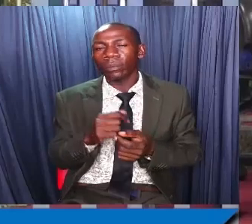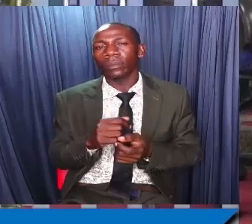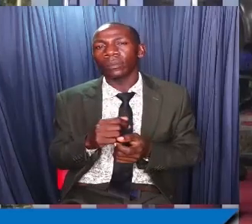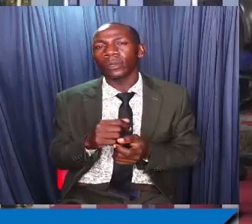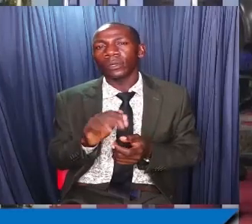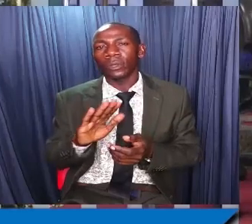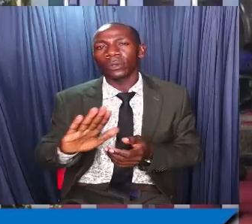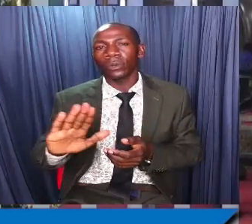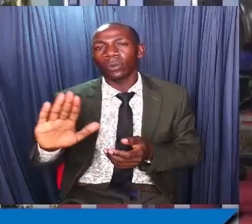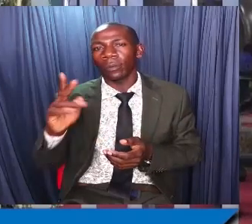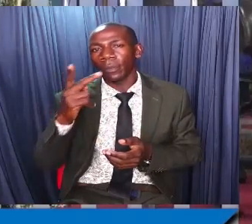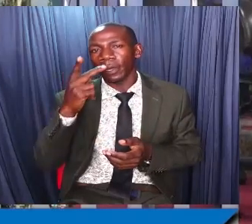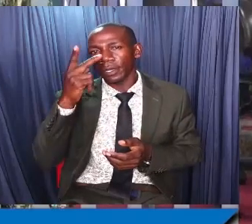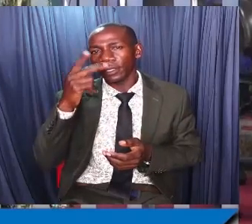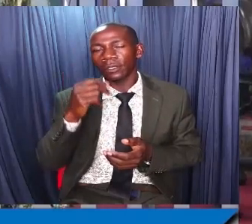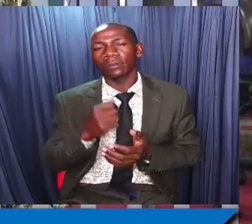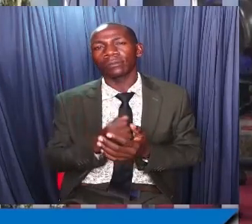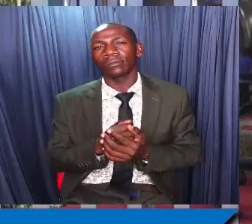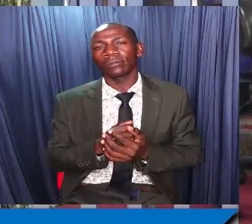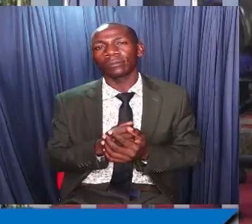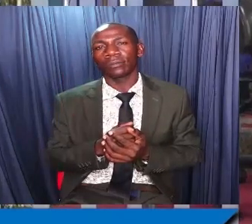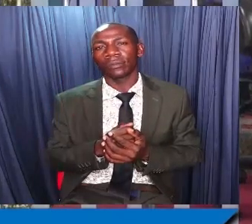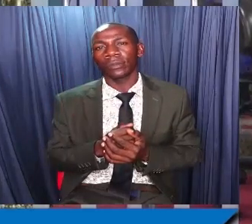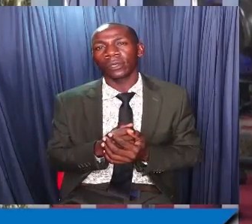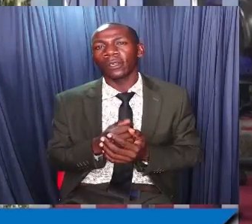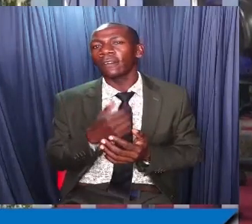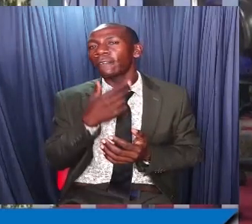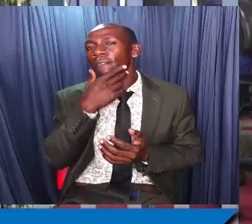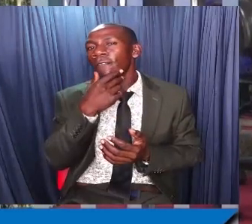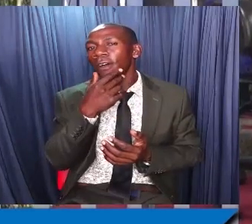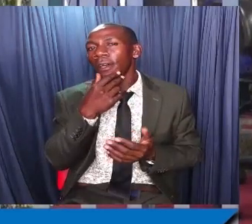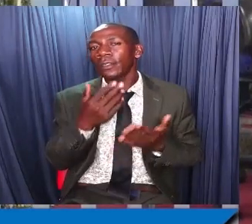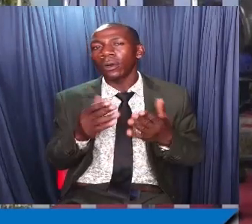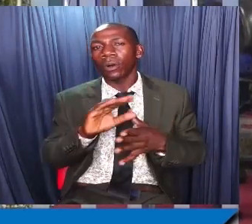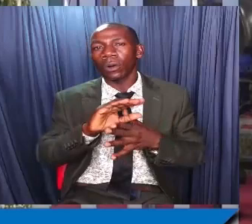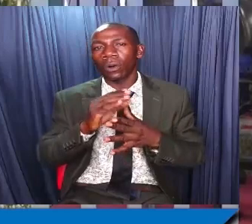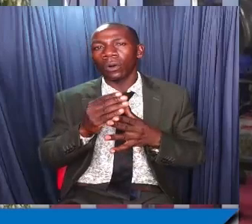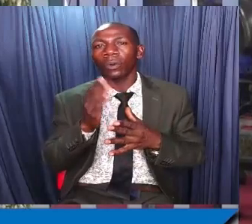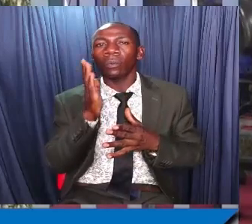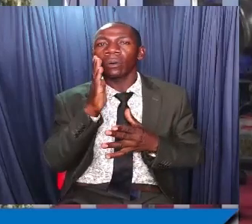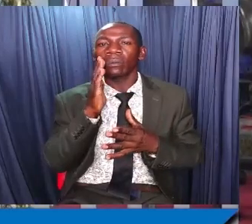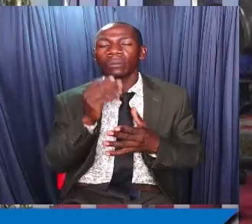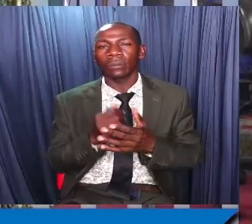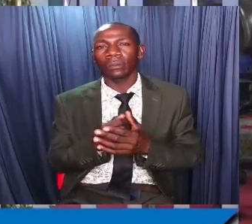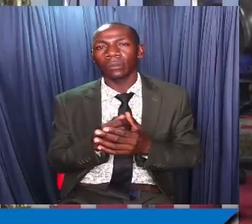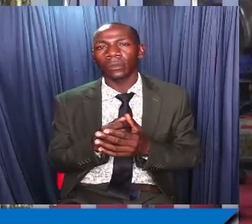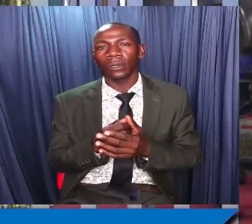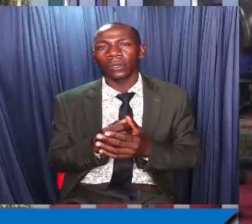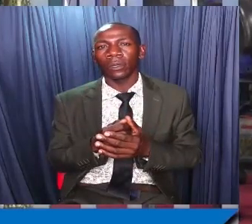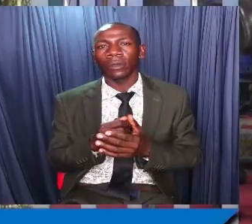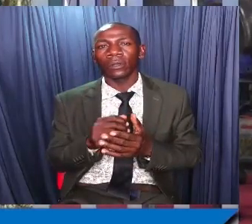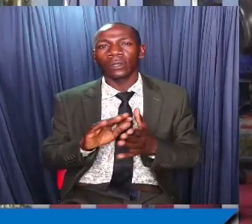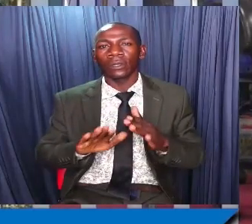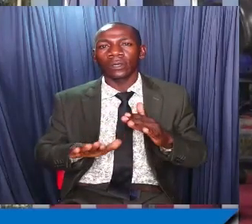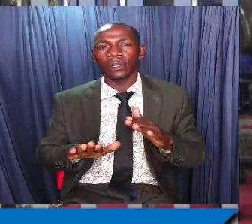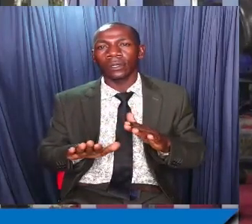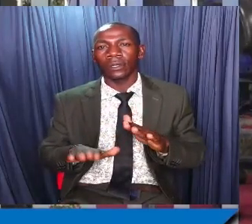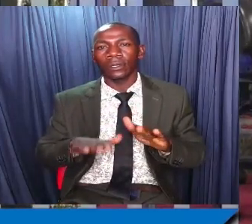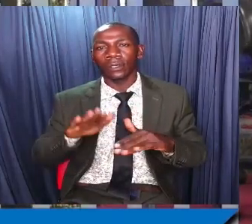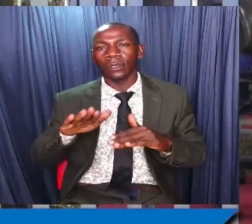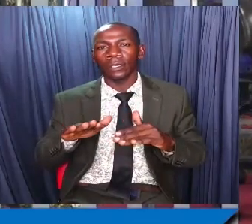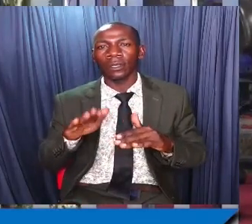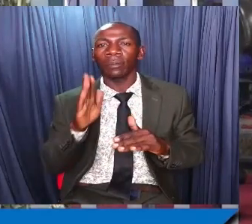Ndio wale wazazi wako. Those are your parents. Awe ni baba awe ni mama. Whether it's the father or the mother. Wakambo.